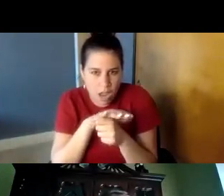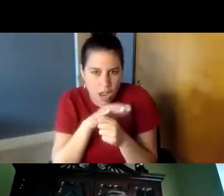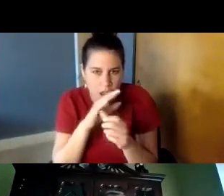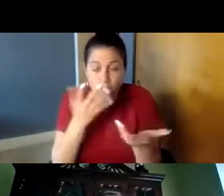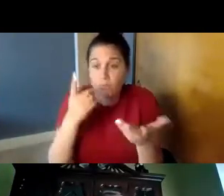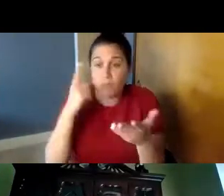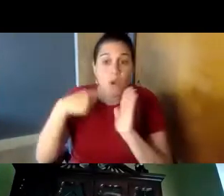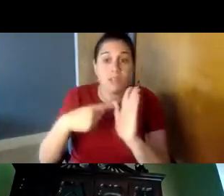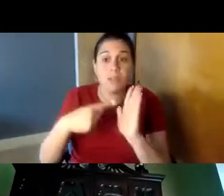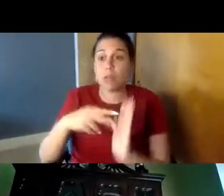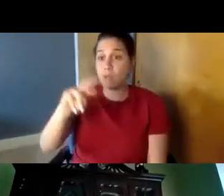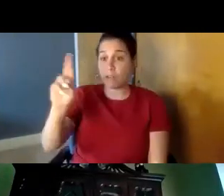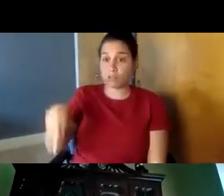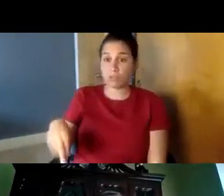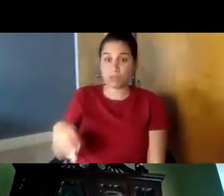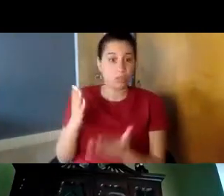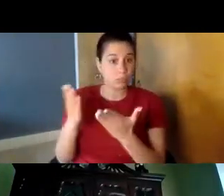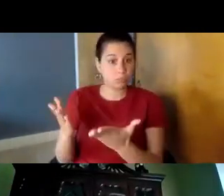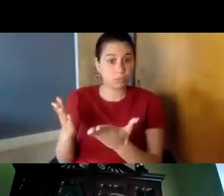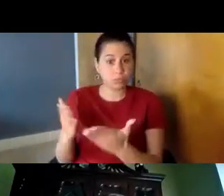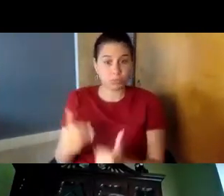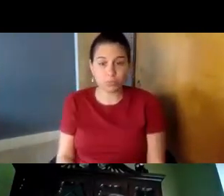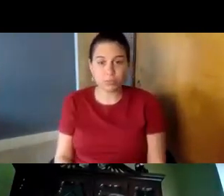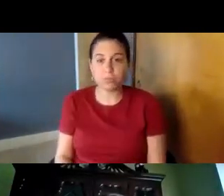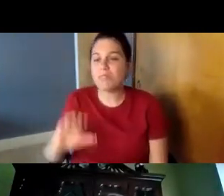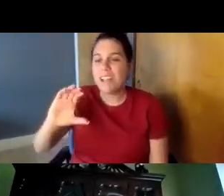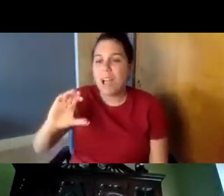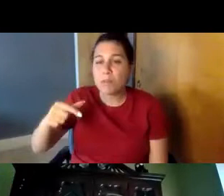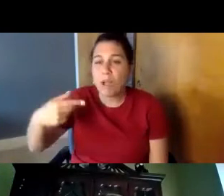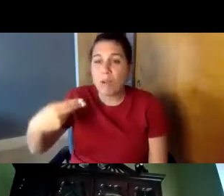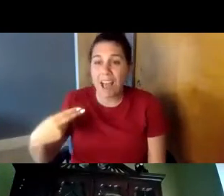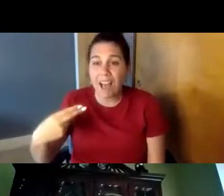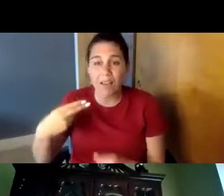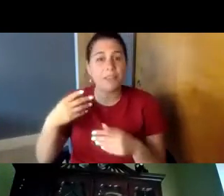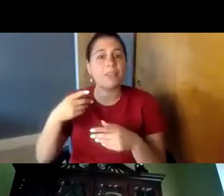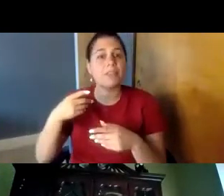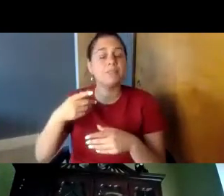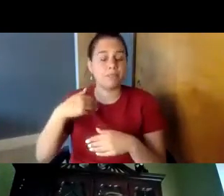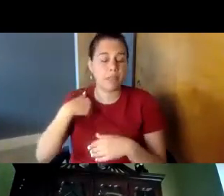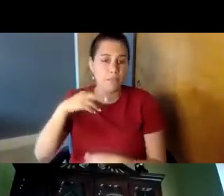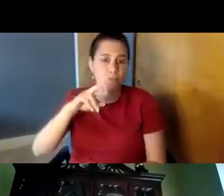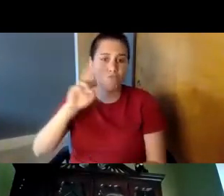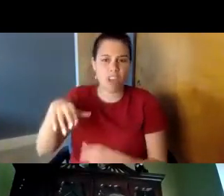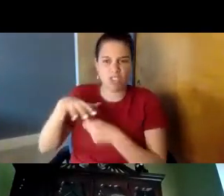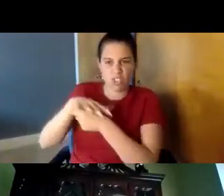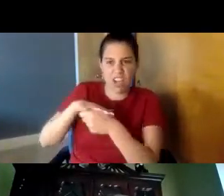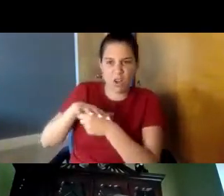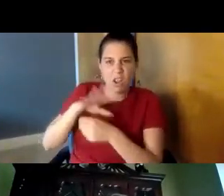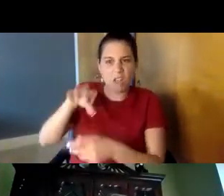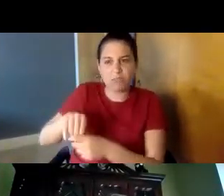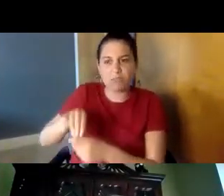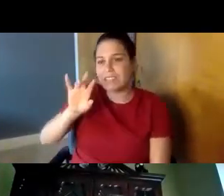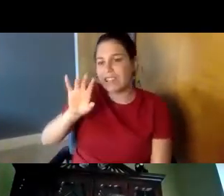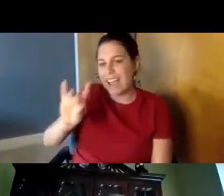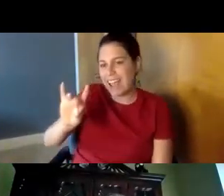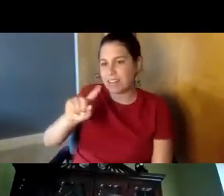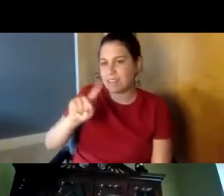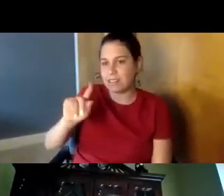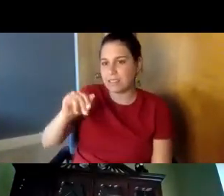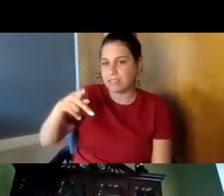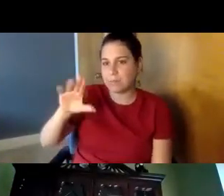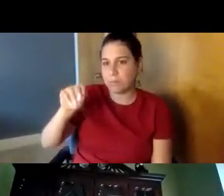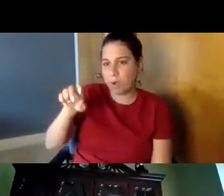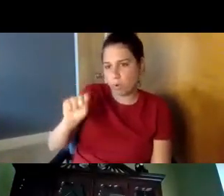of Rochester? Common Ground Health defined a Rochester focus area consisting of 8 zip codes in this heart of the city